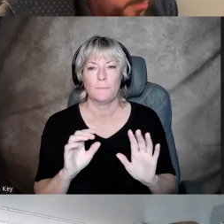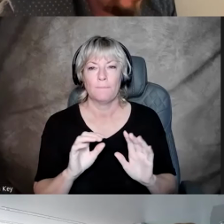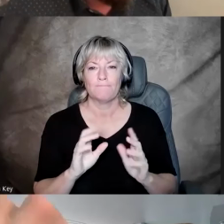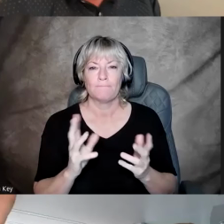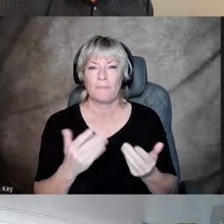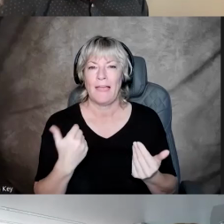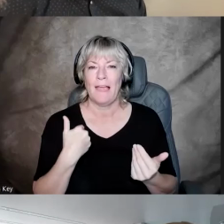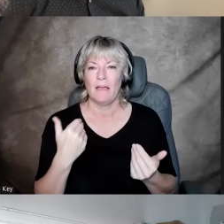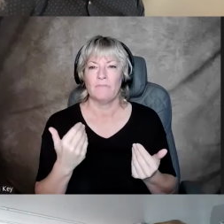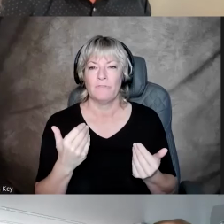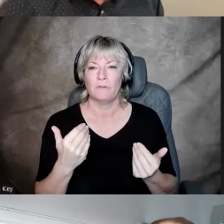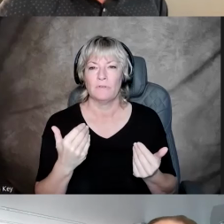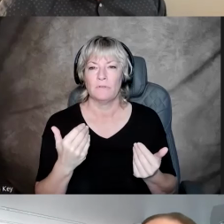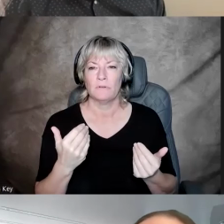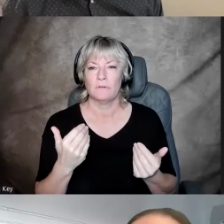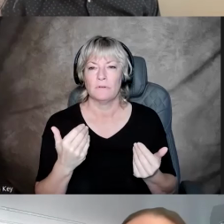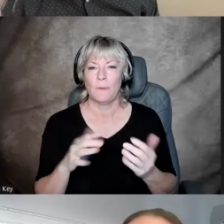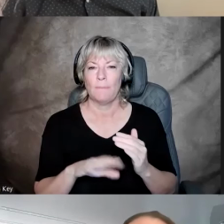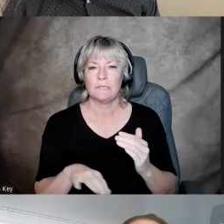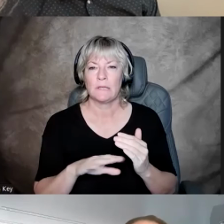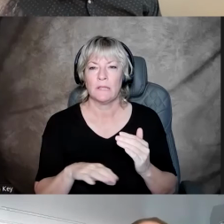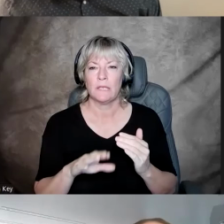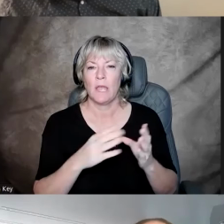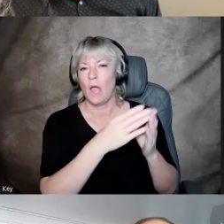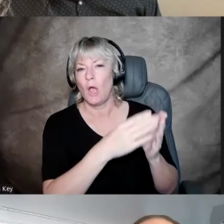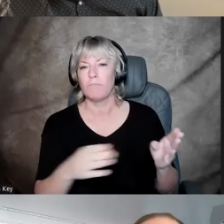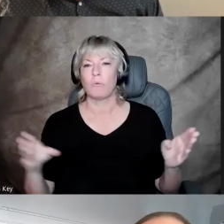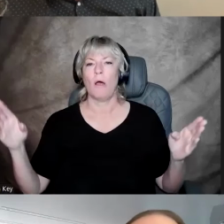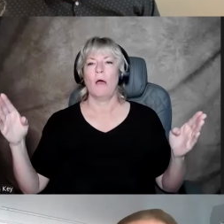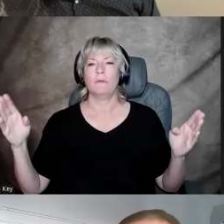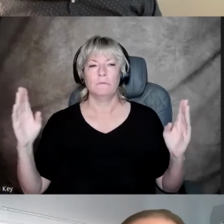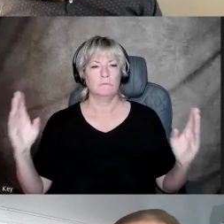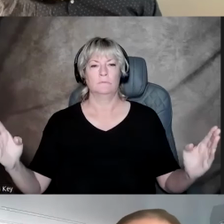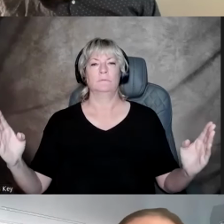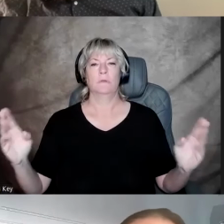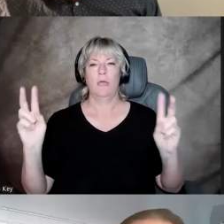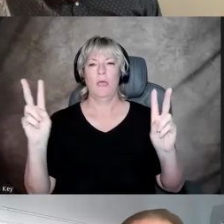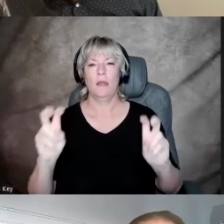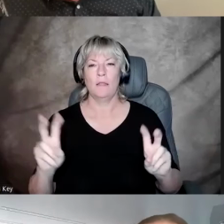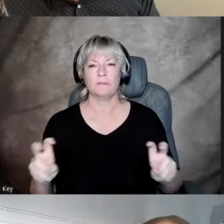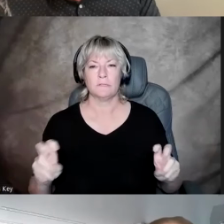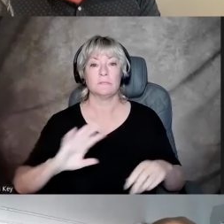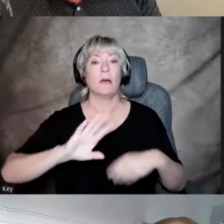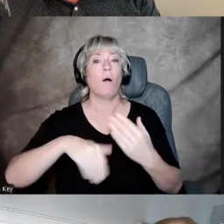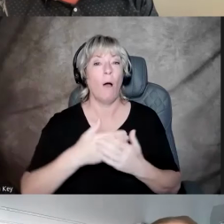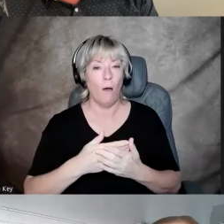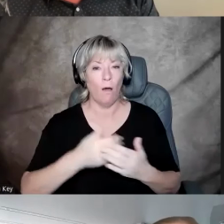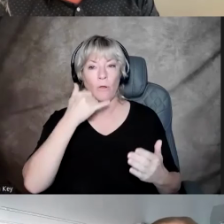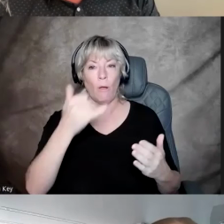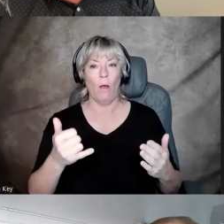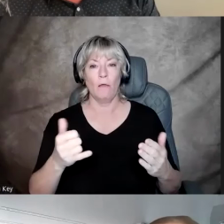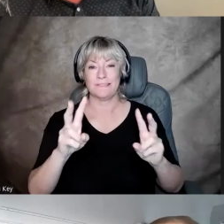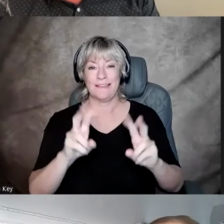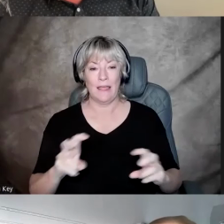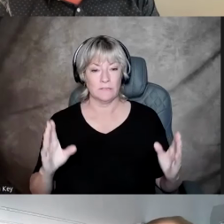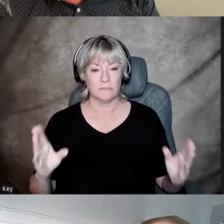have basically a broad scale analysis of all of your calls is a